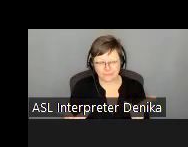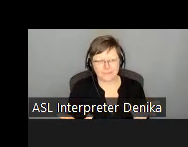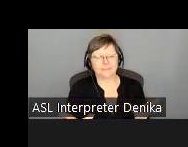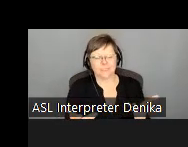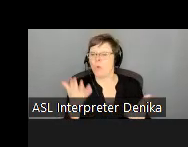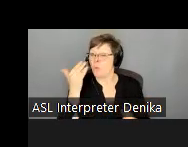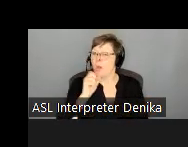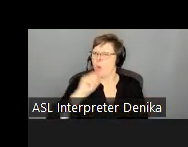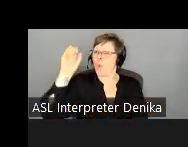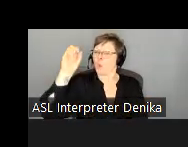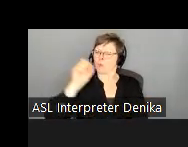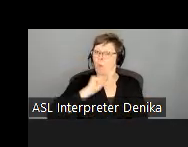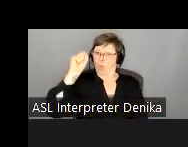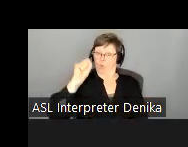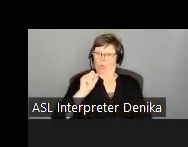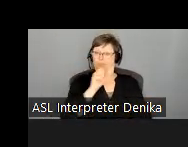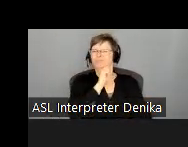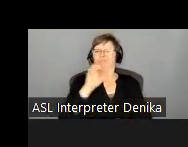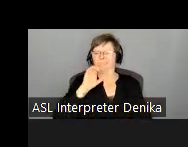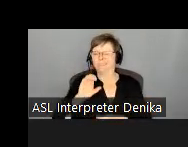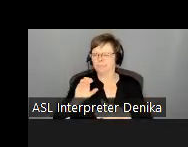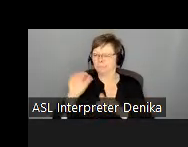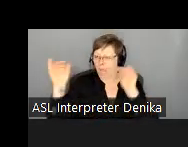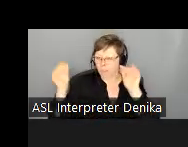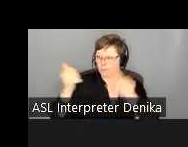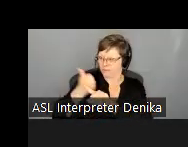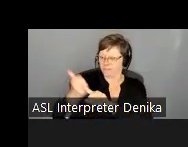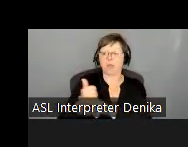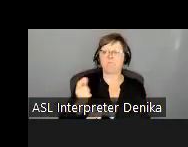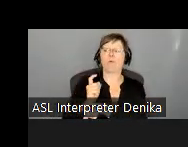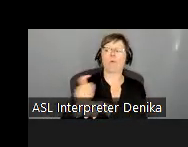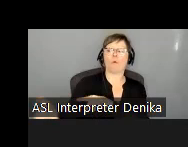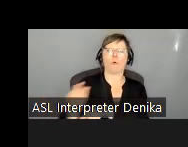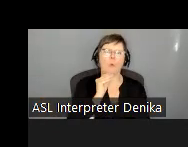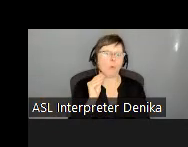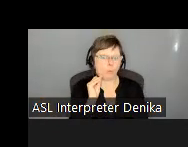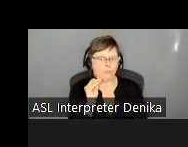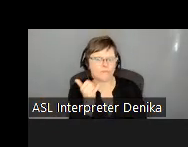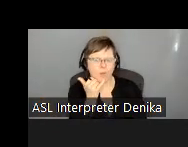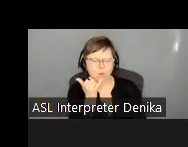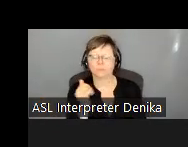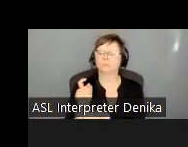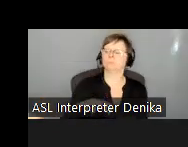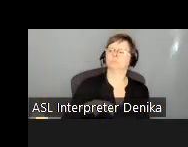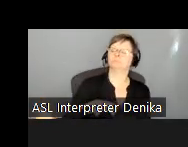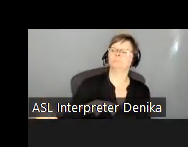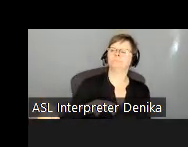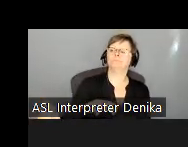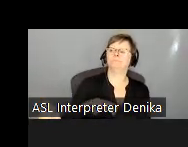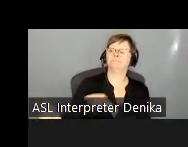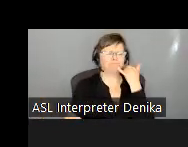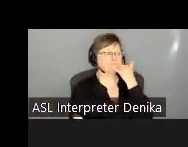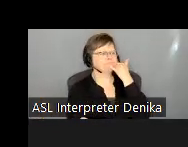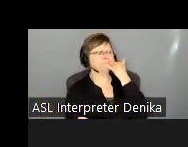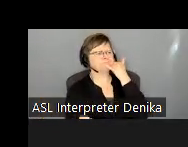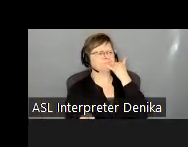older adults are being cold called on their landlines saying that someone is on the